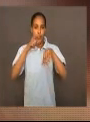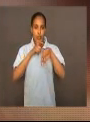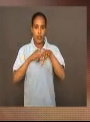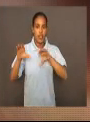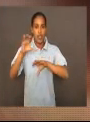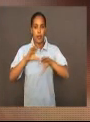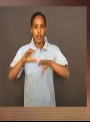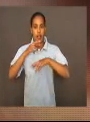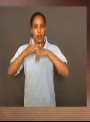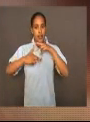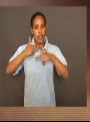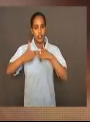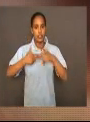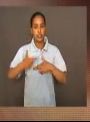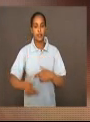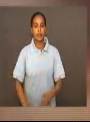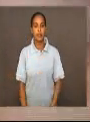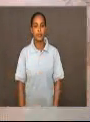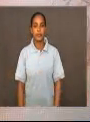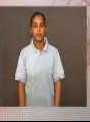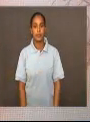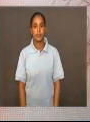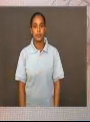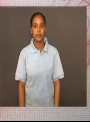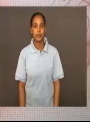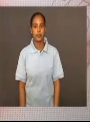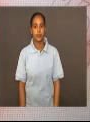a chemical reaction.